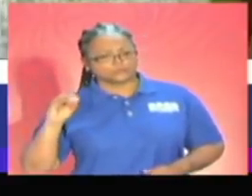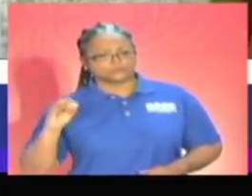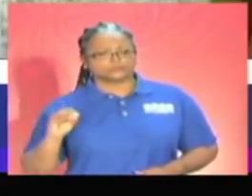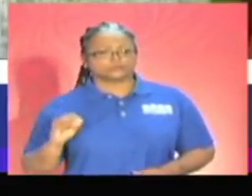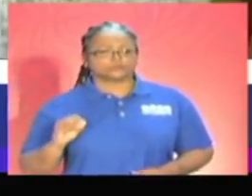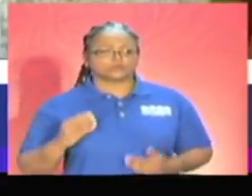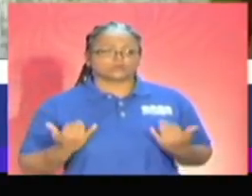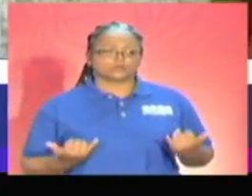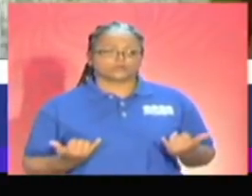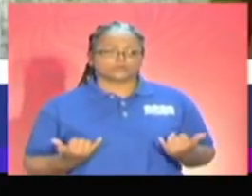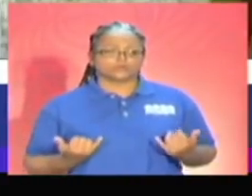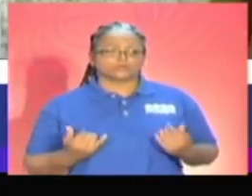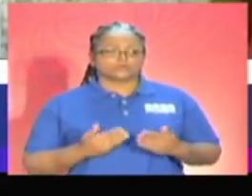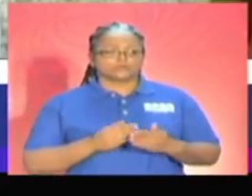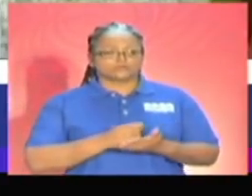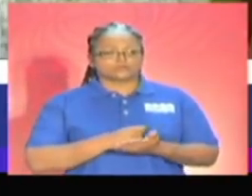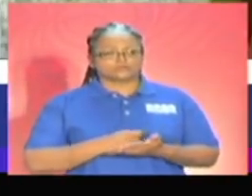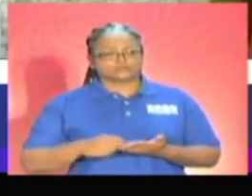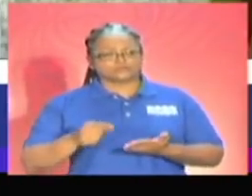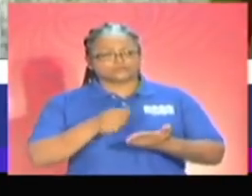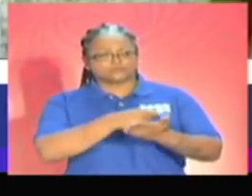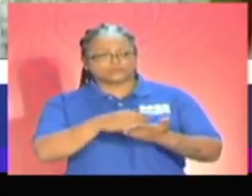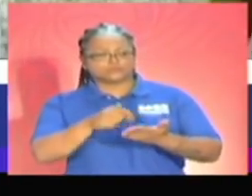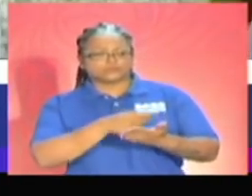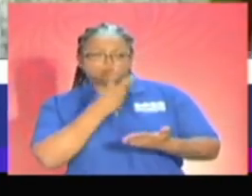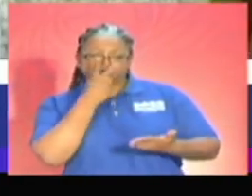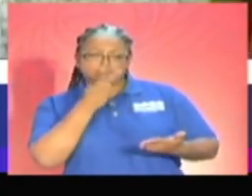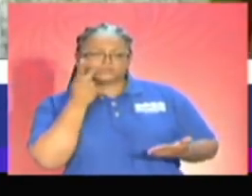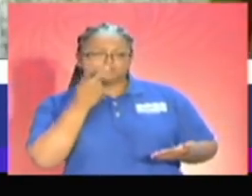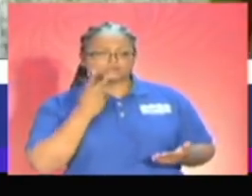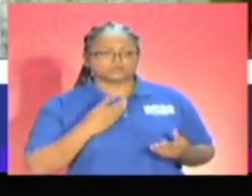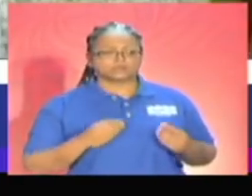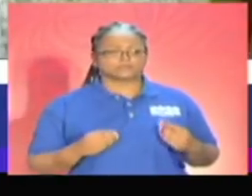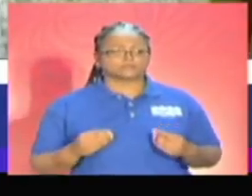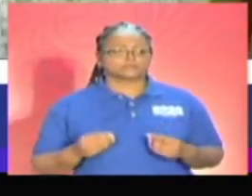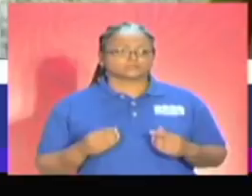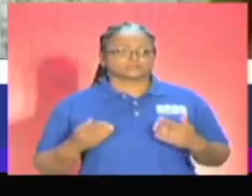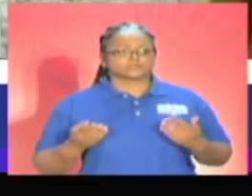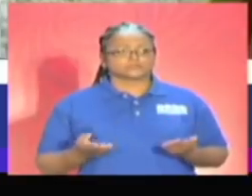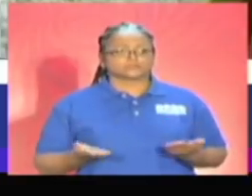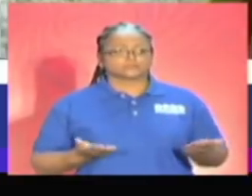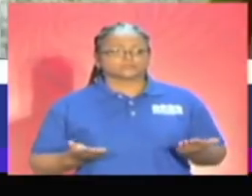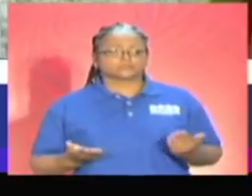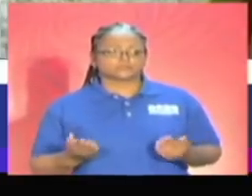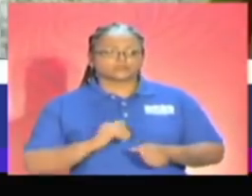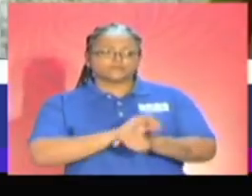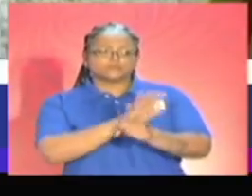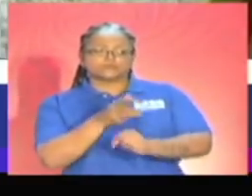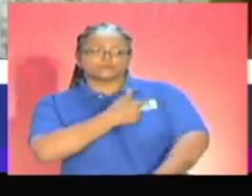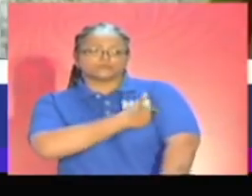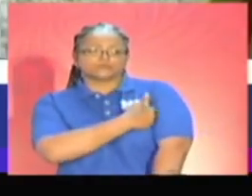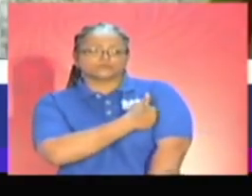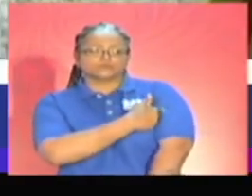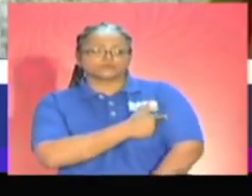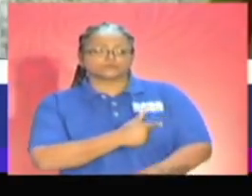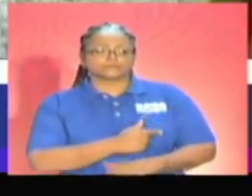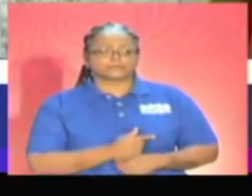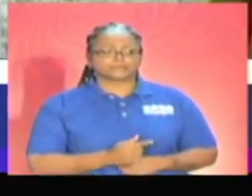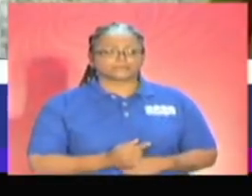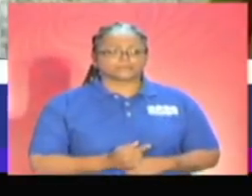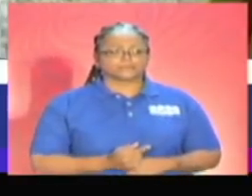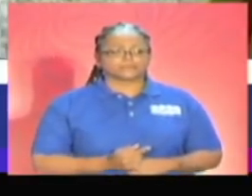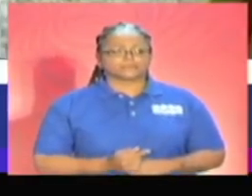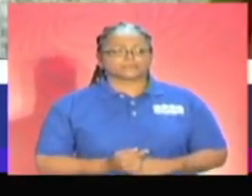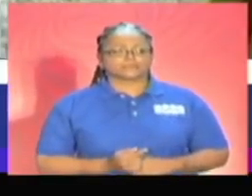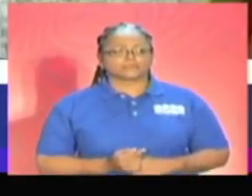calculations and seeing the amount of COVID-19 vaccines that we are yet to receive versus those we have received already, and